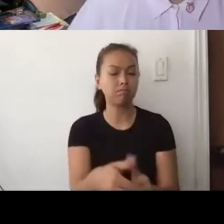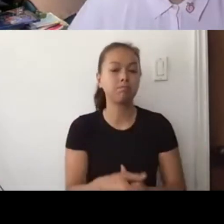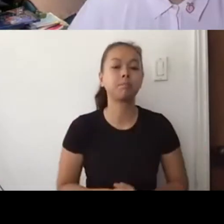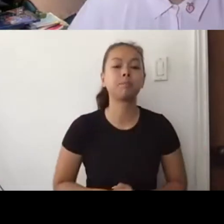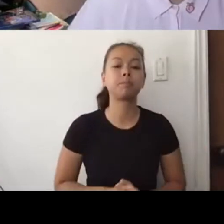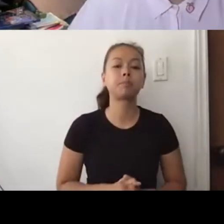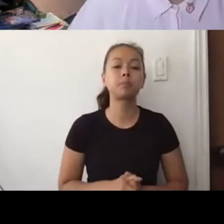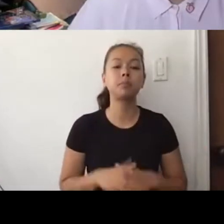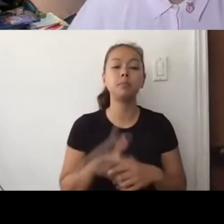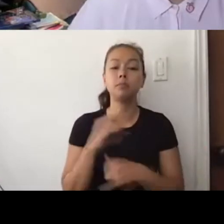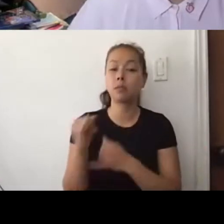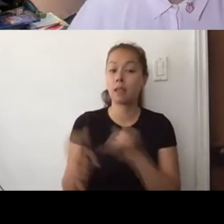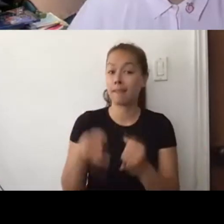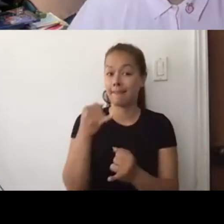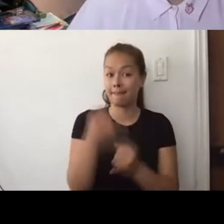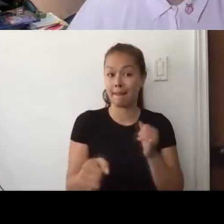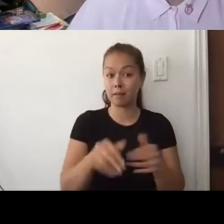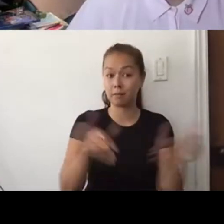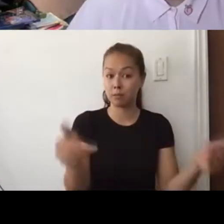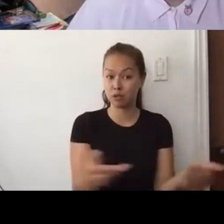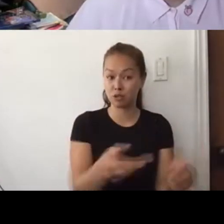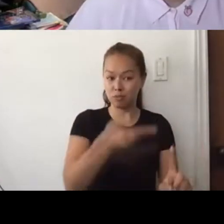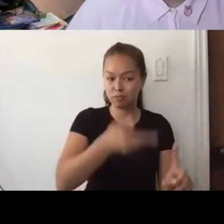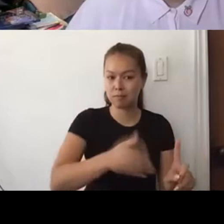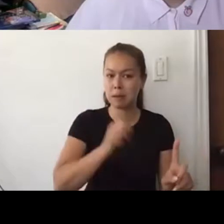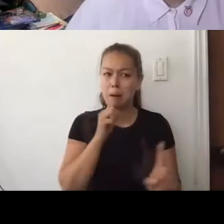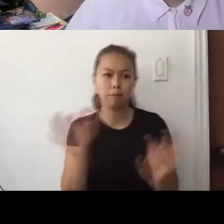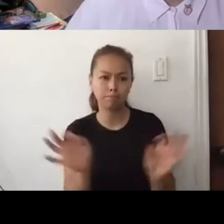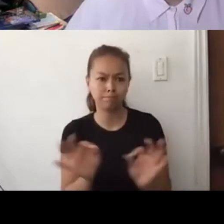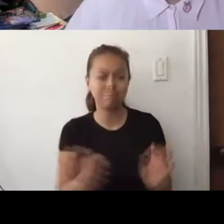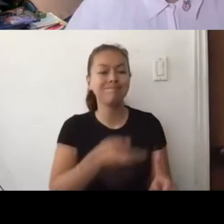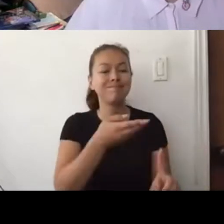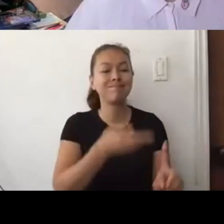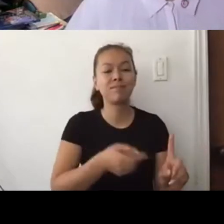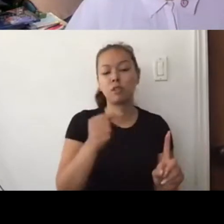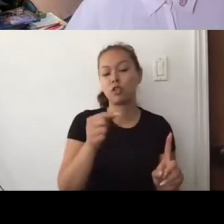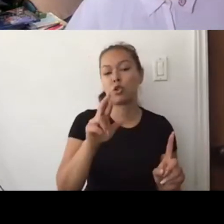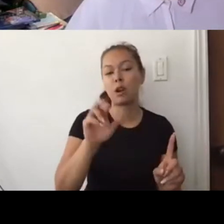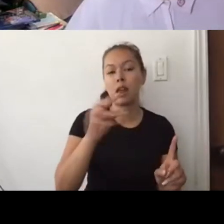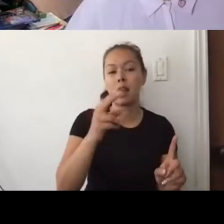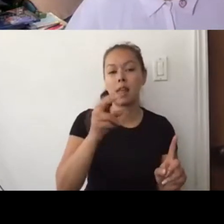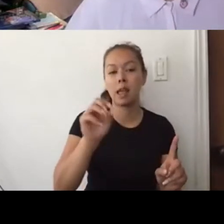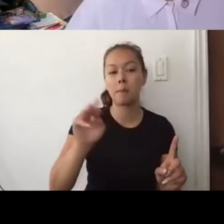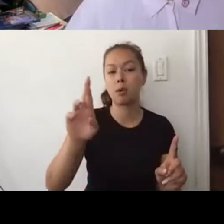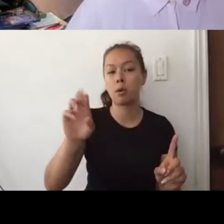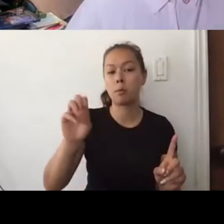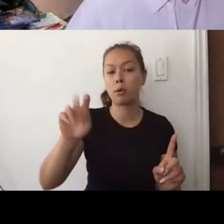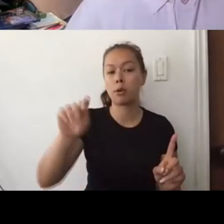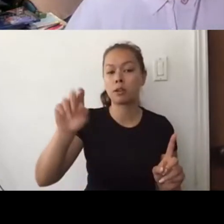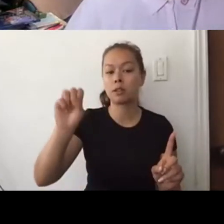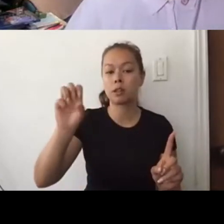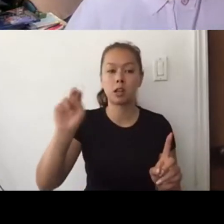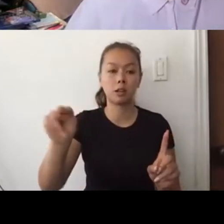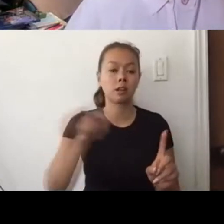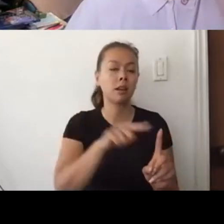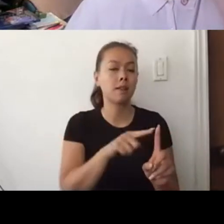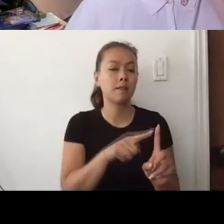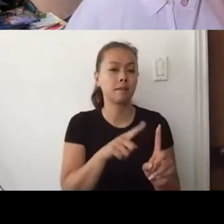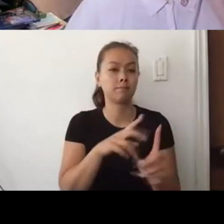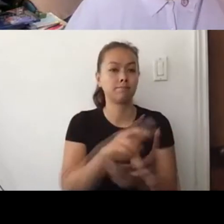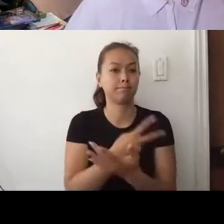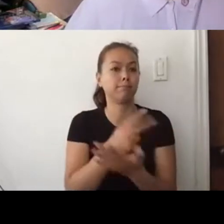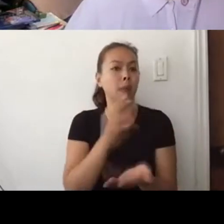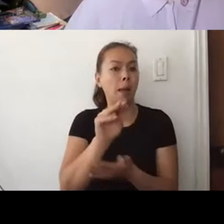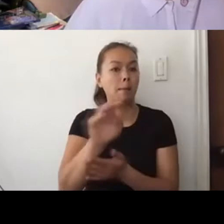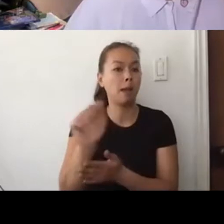not least, I want to introduce Graham Robertson. Holds a master in human rights and politics from the London School of Economics